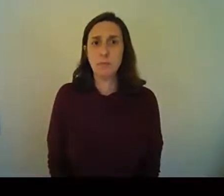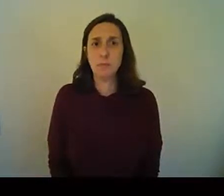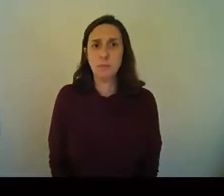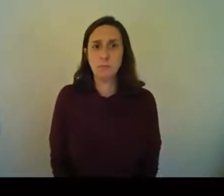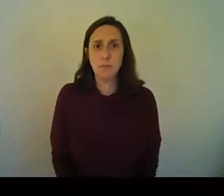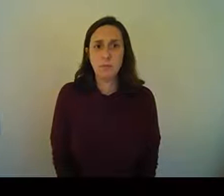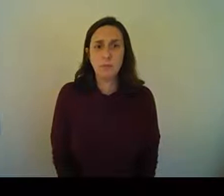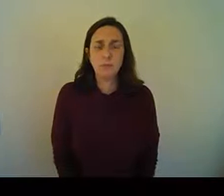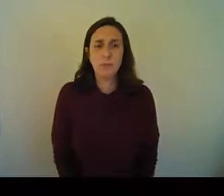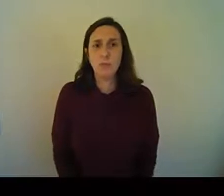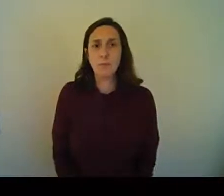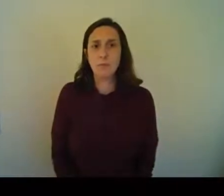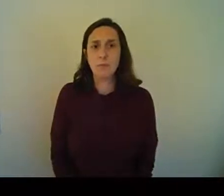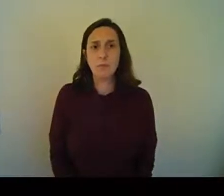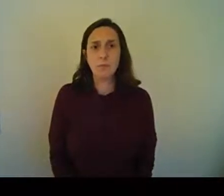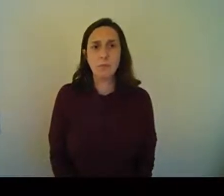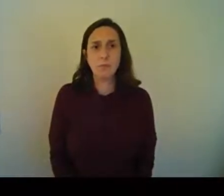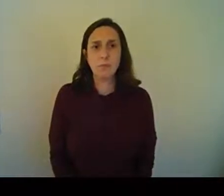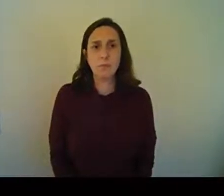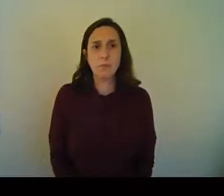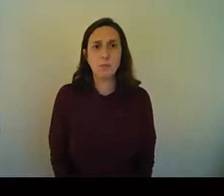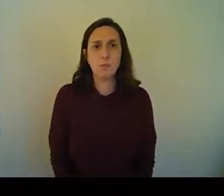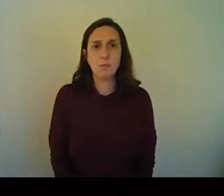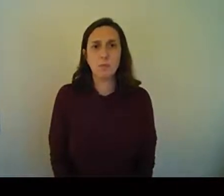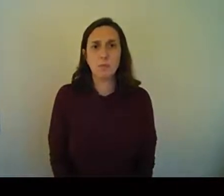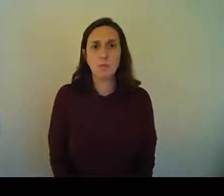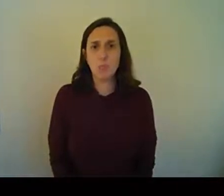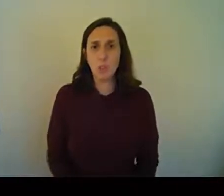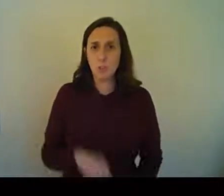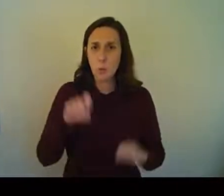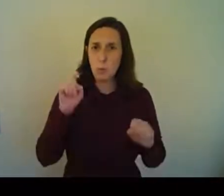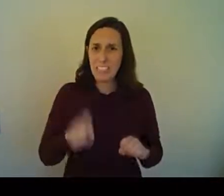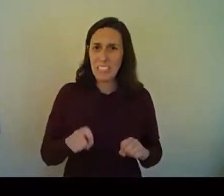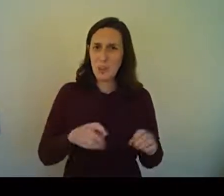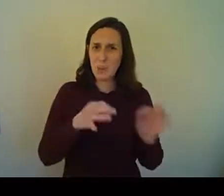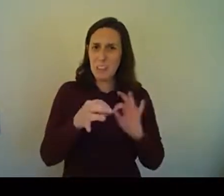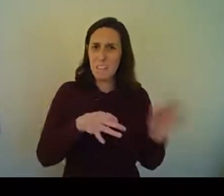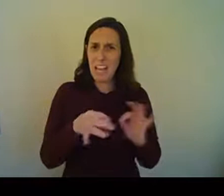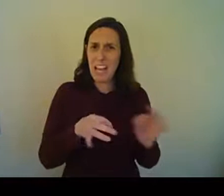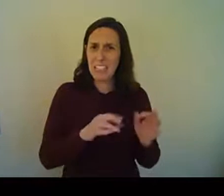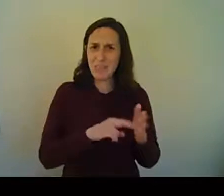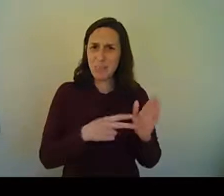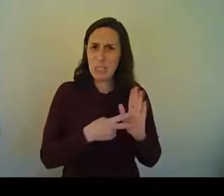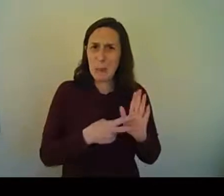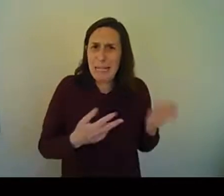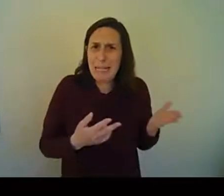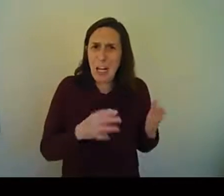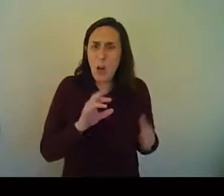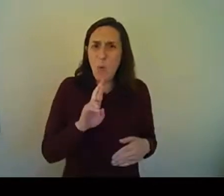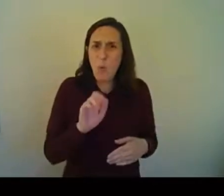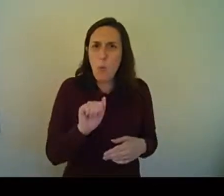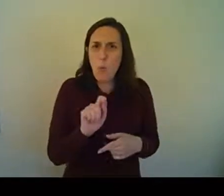functions. So I guess what we're going to have to do is we're going to have to define this thing. And so we're going to say that